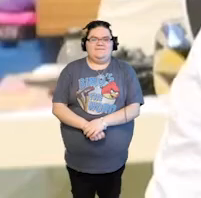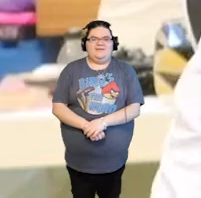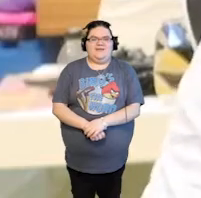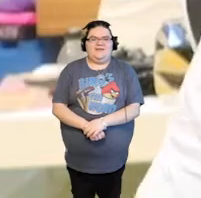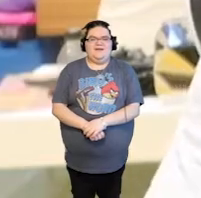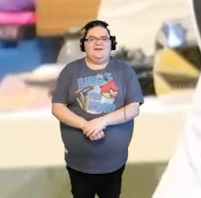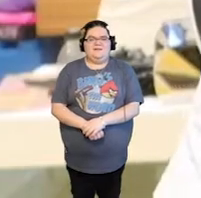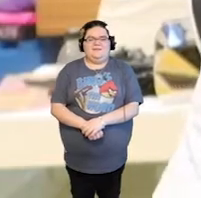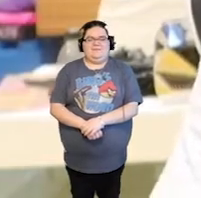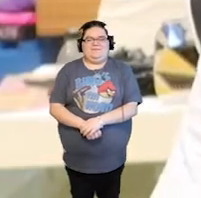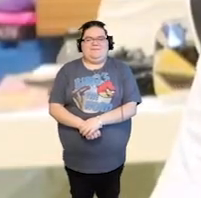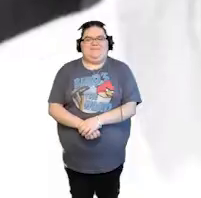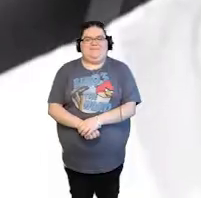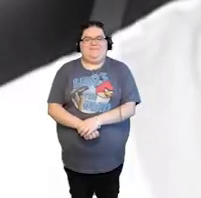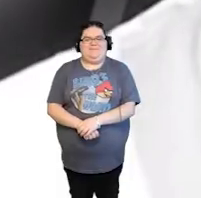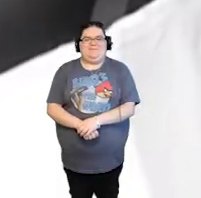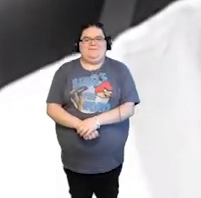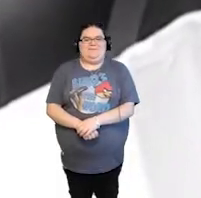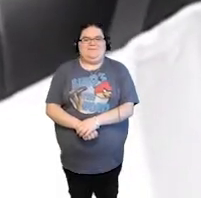Oh, wow. Like that?